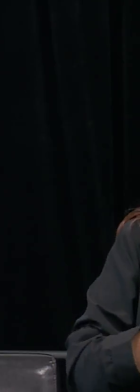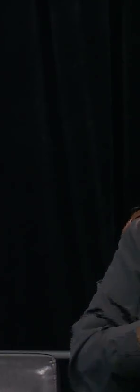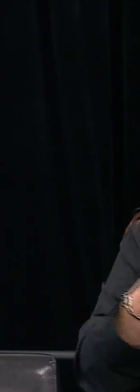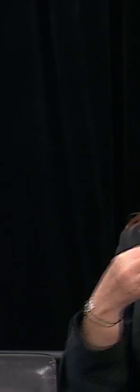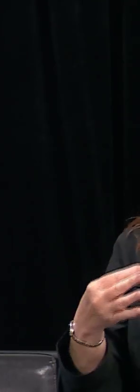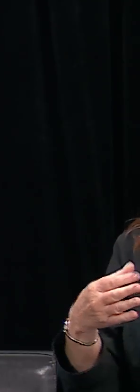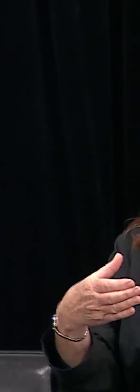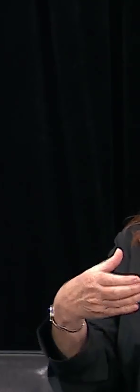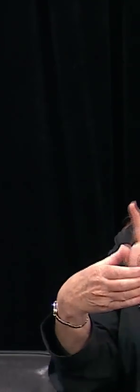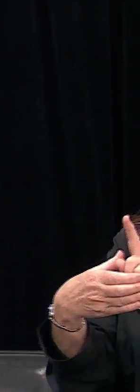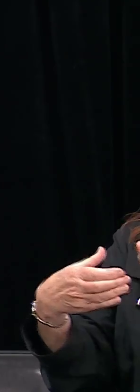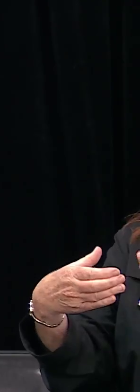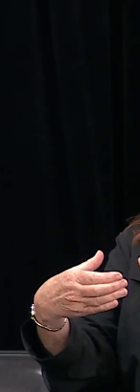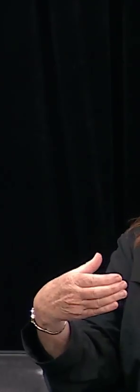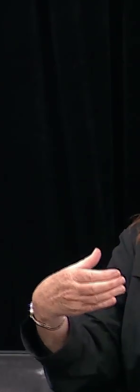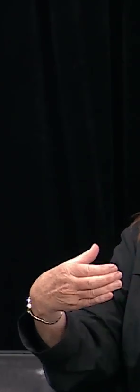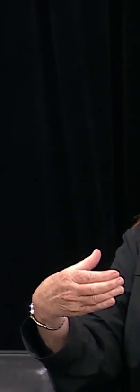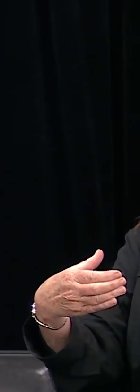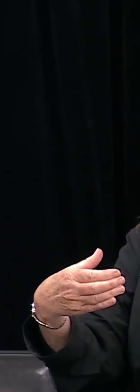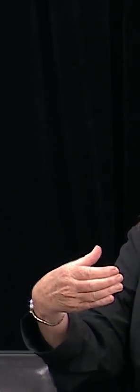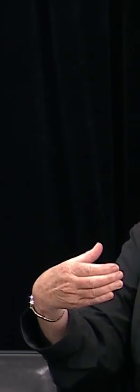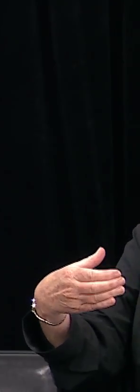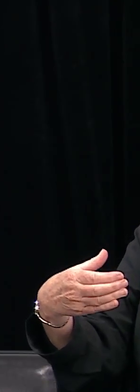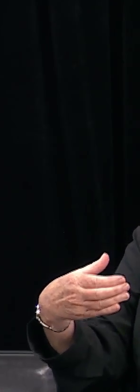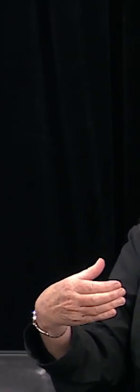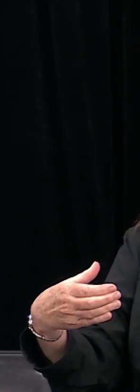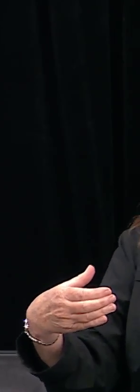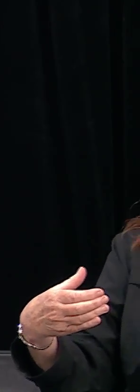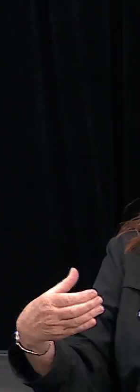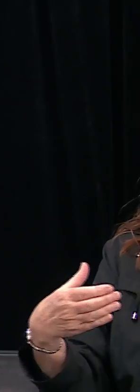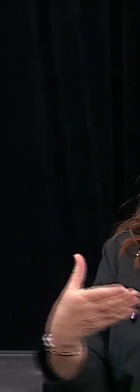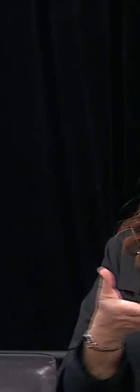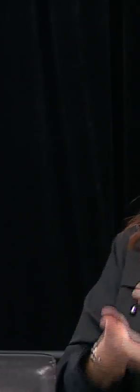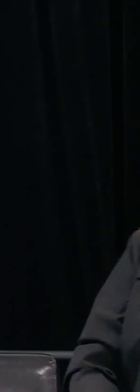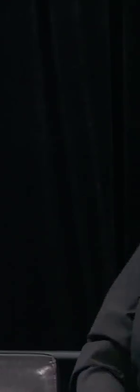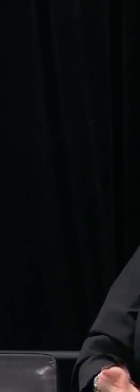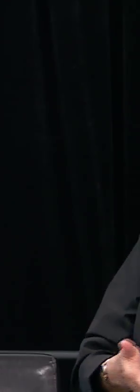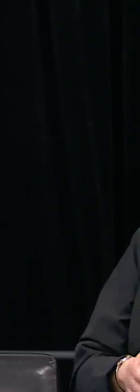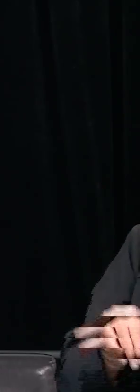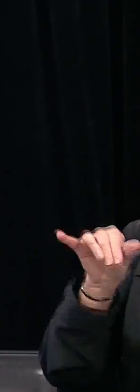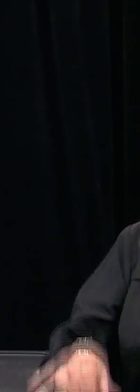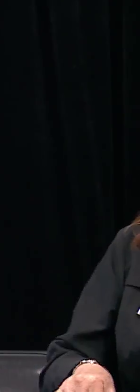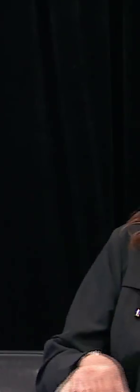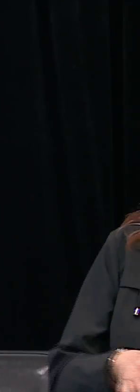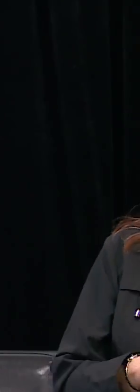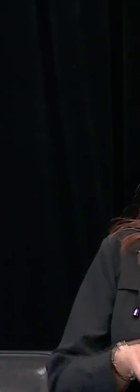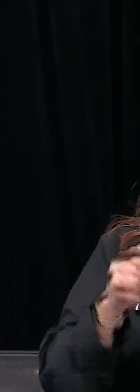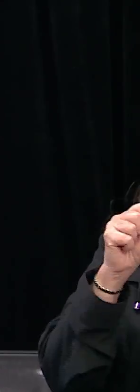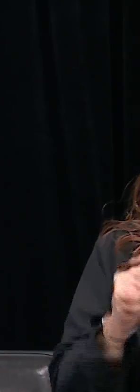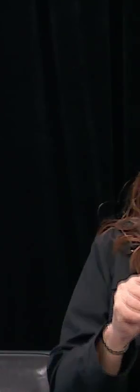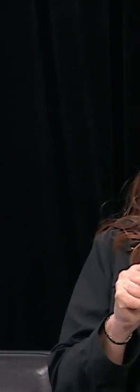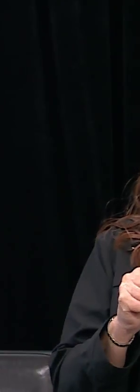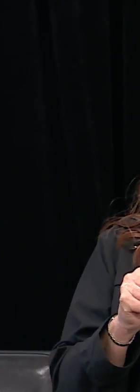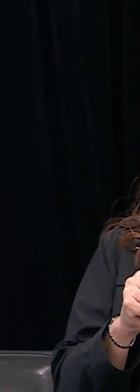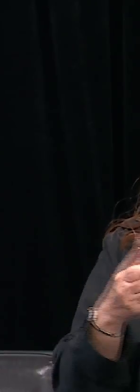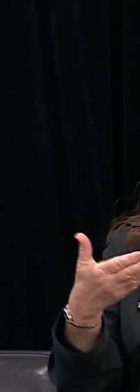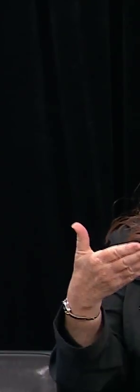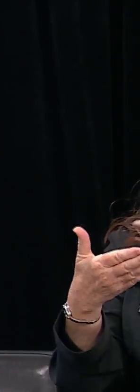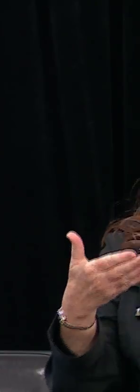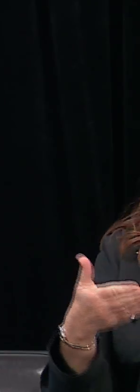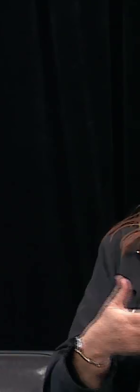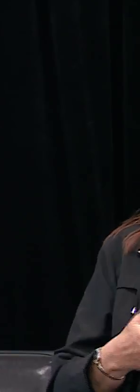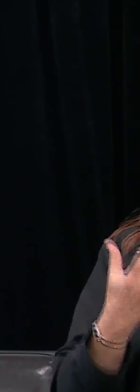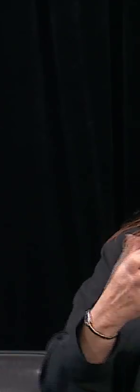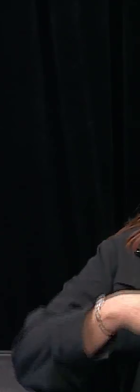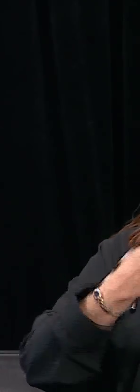themselves from the conversation, they can stay at the table, they can participate, they can type, and you can actually voice what they want to say for them. But a lot of people